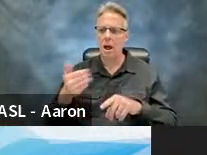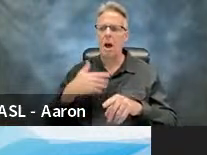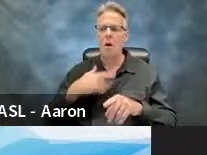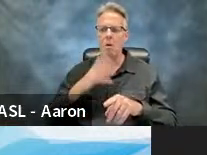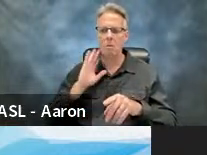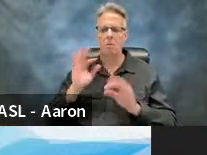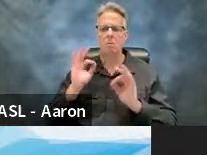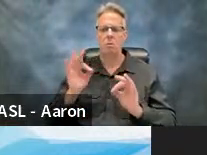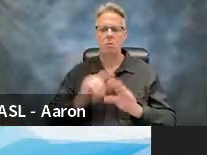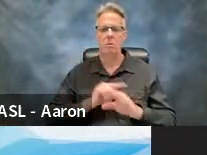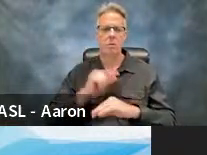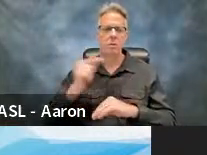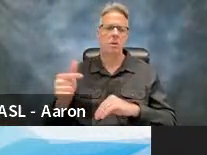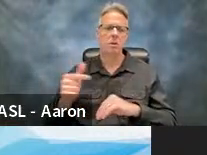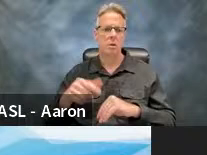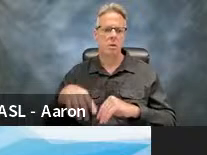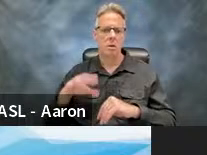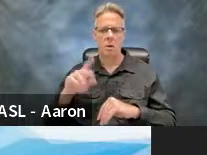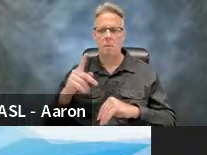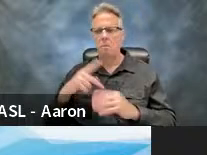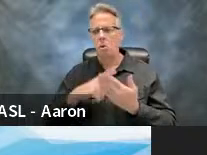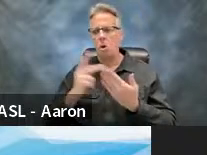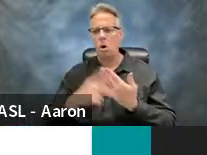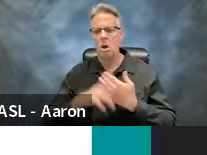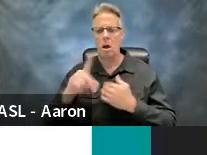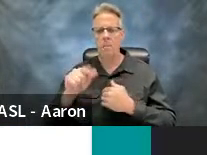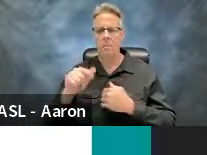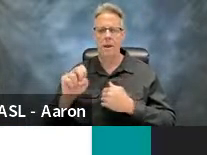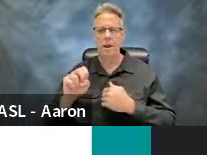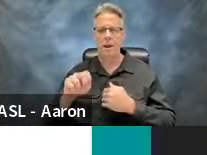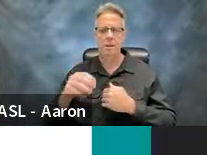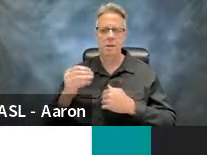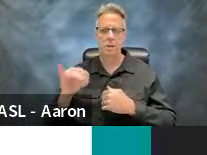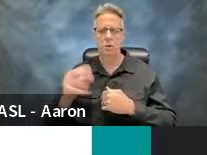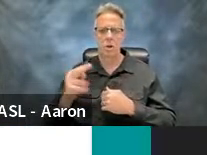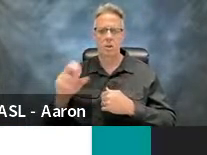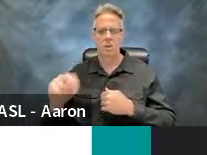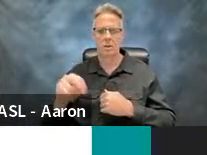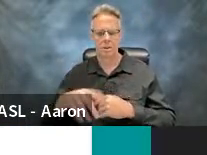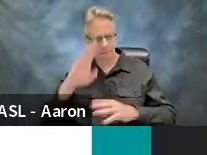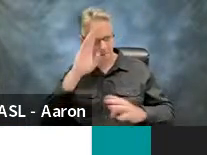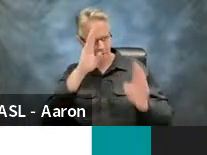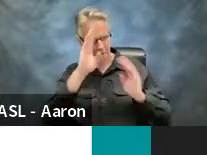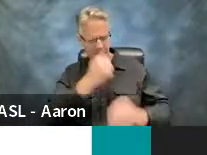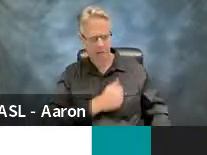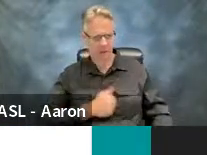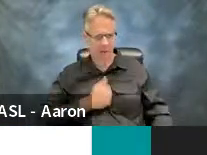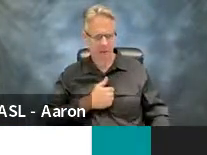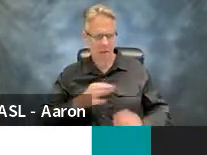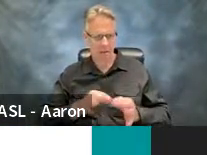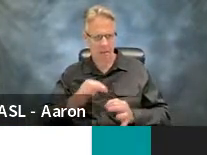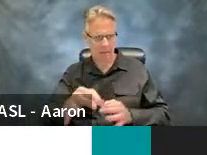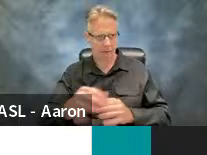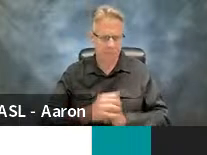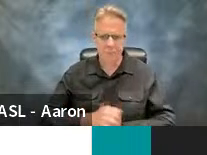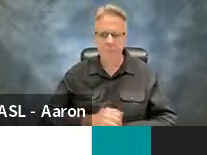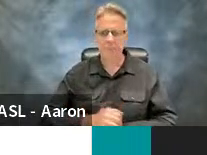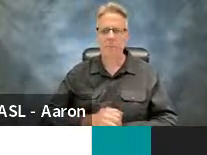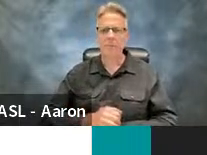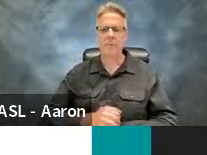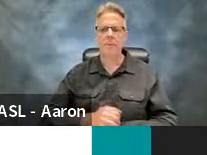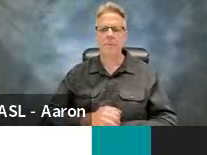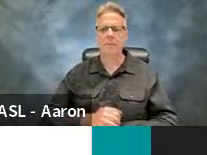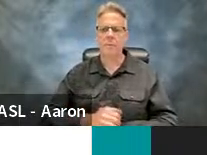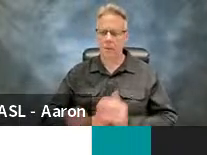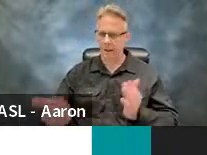you for the program update. All right, well, sorry everybody for the delay. So once again,